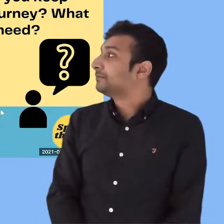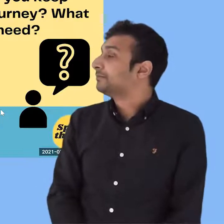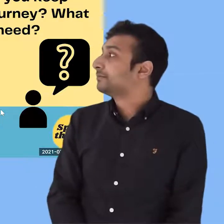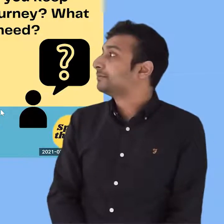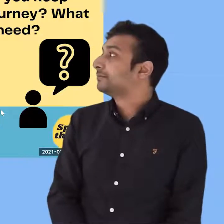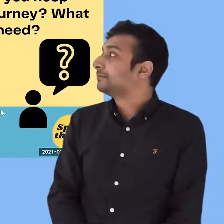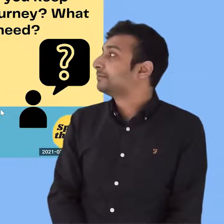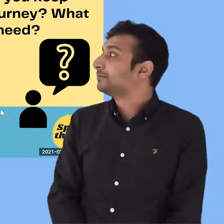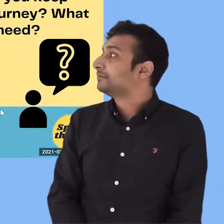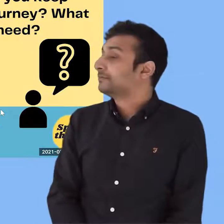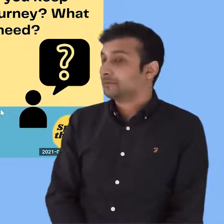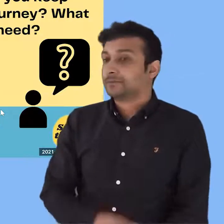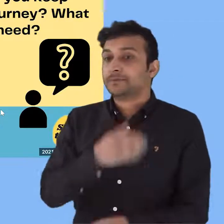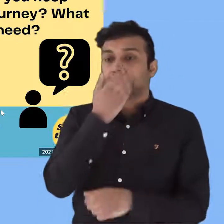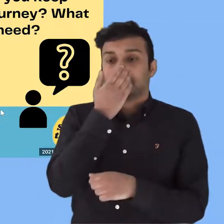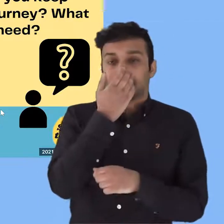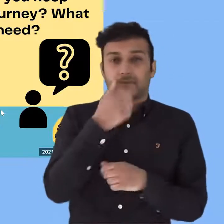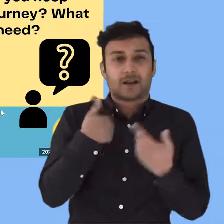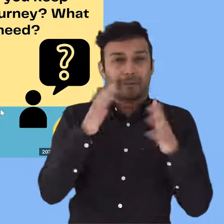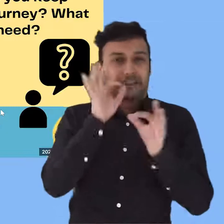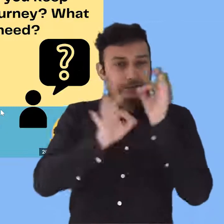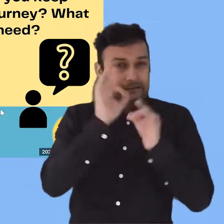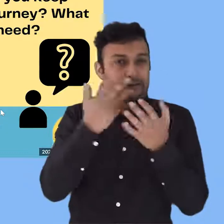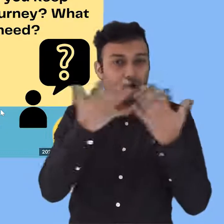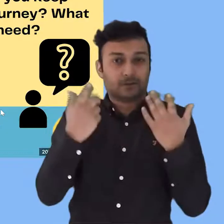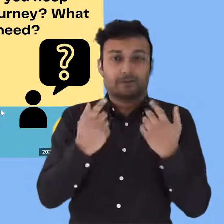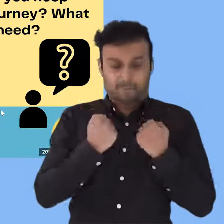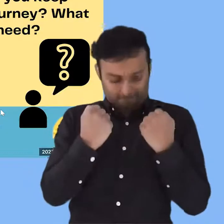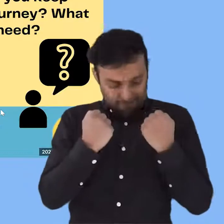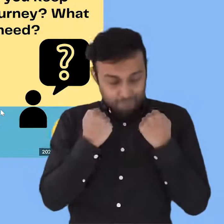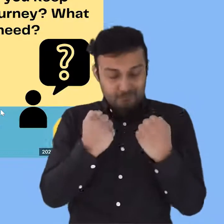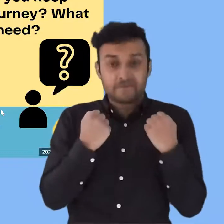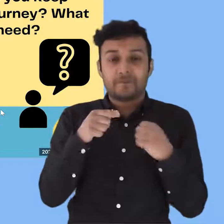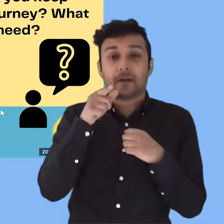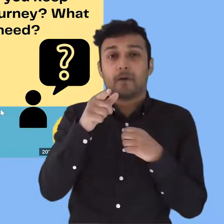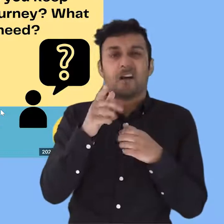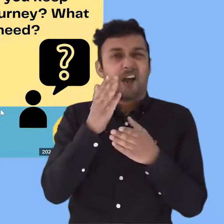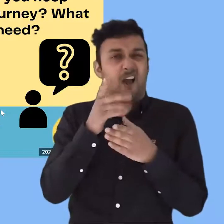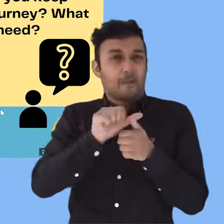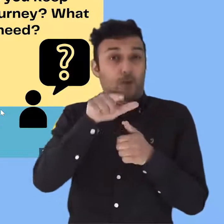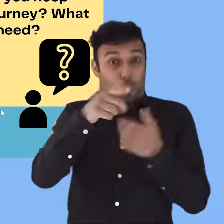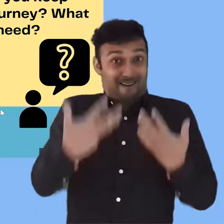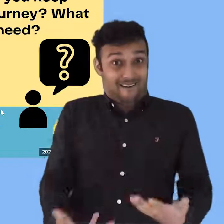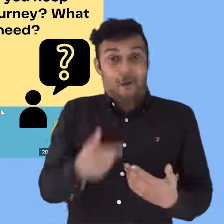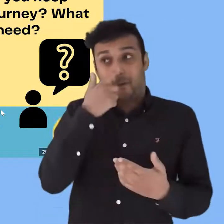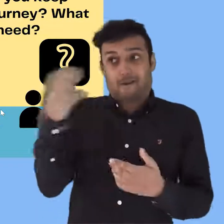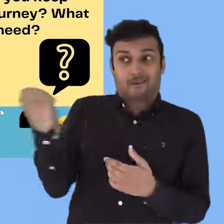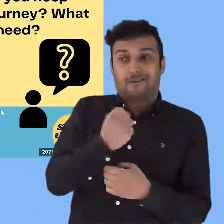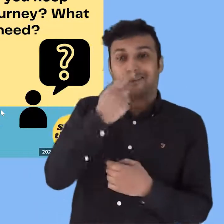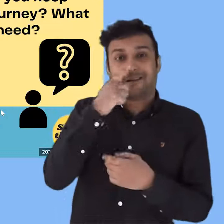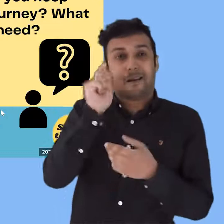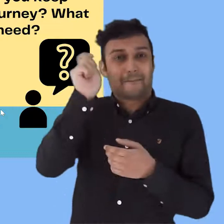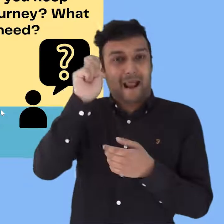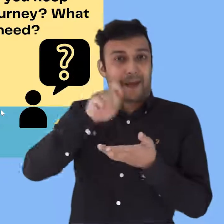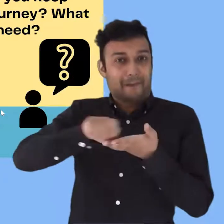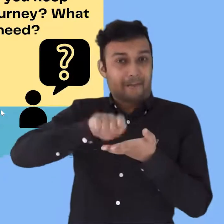away, actually, could you get a pen and paper right now if you don't have one already? Please write down what one thing are you going to start to do today or